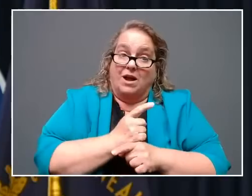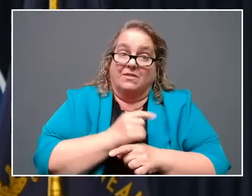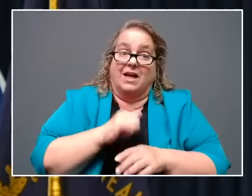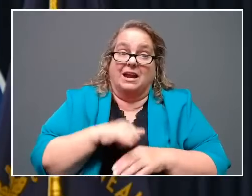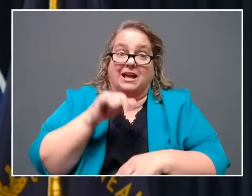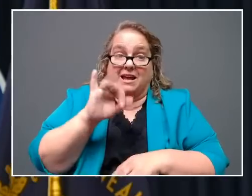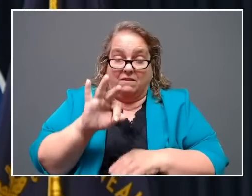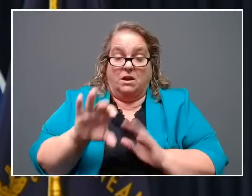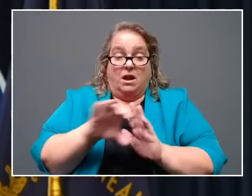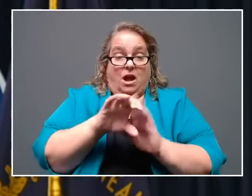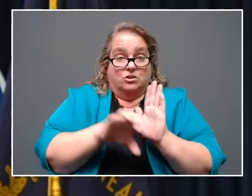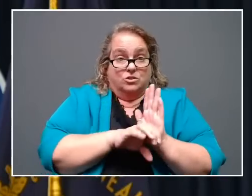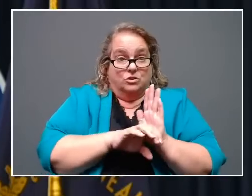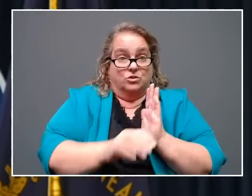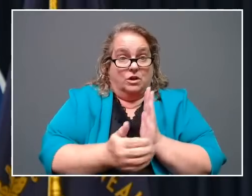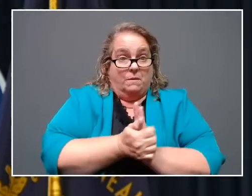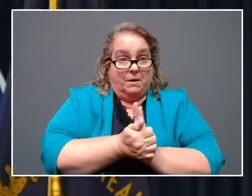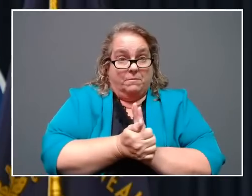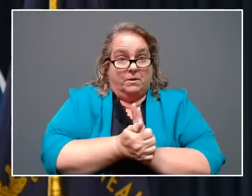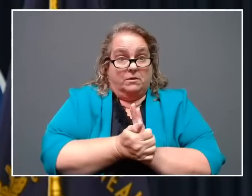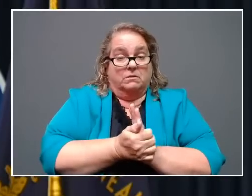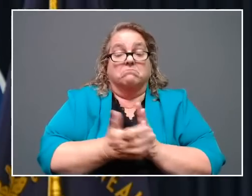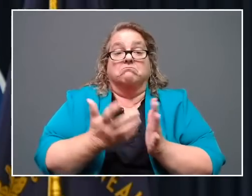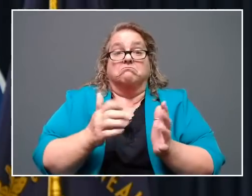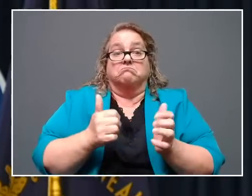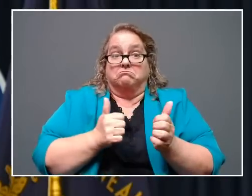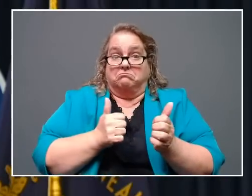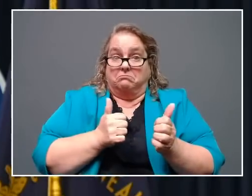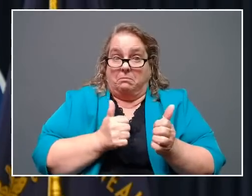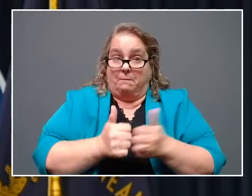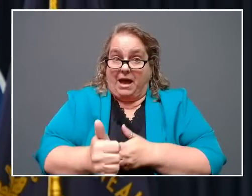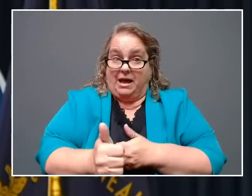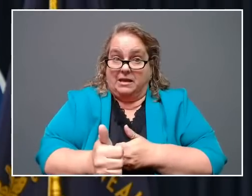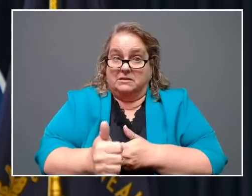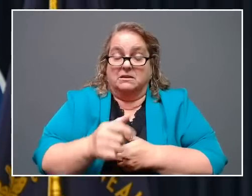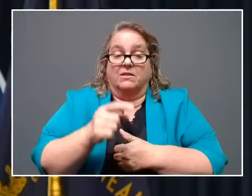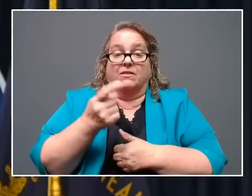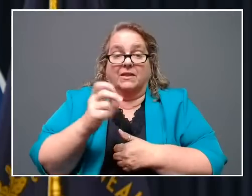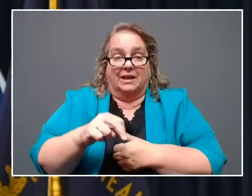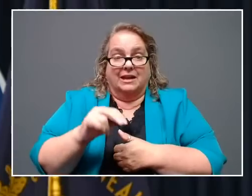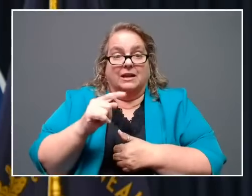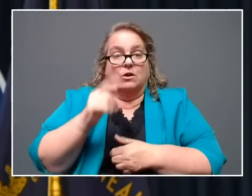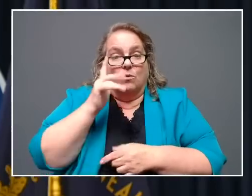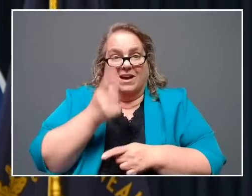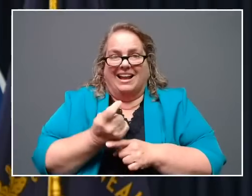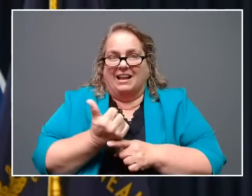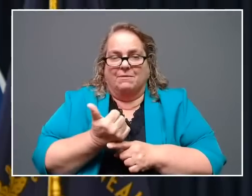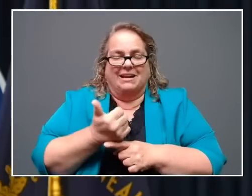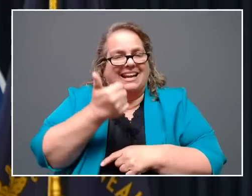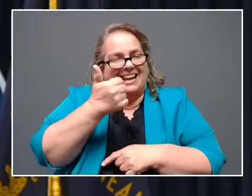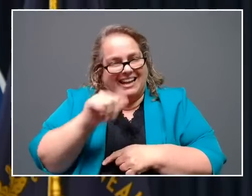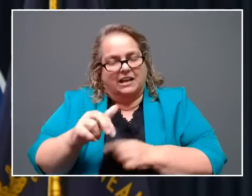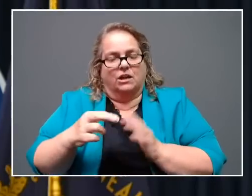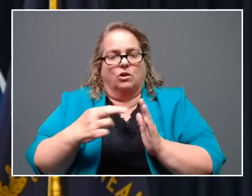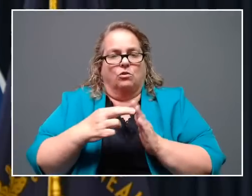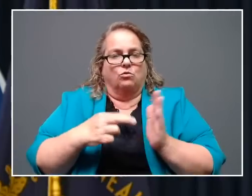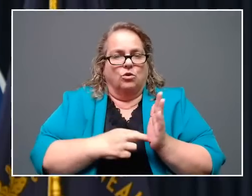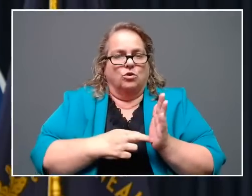amendment goes through, it would eliminate any ruling to the